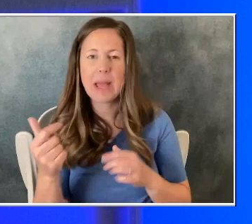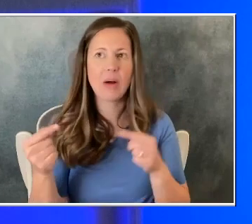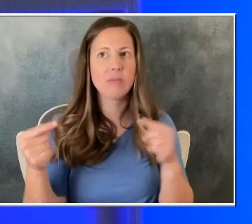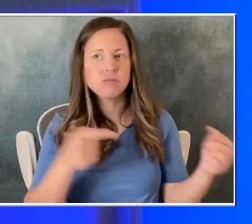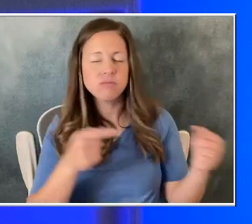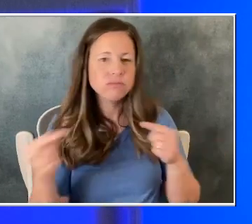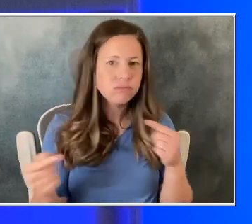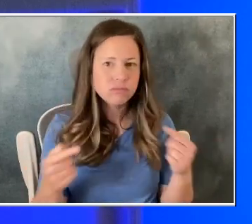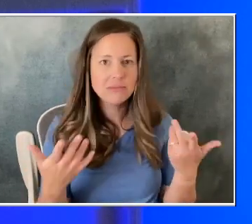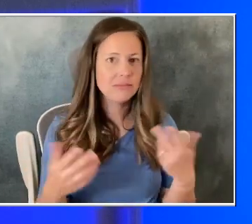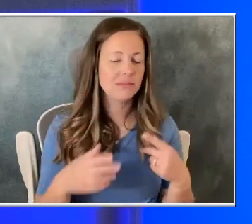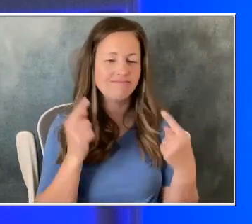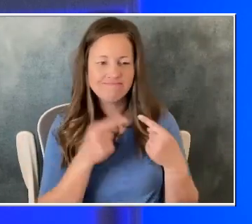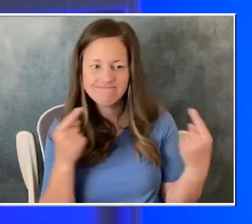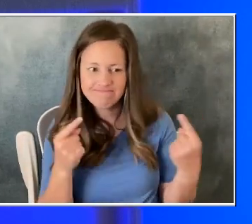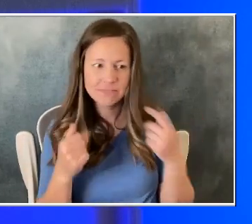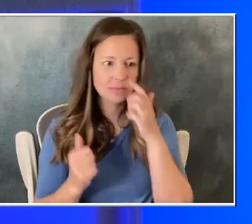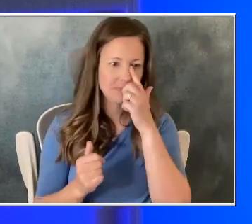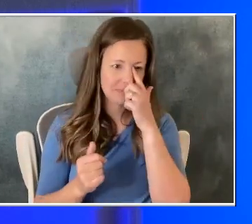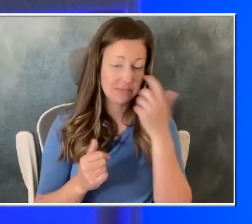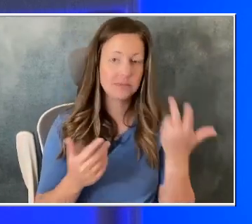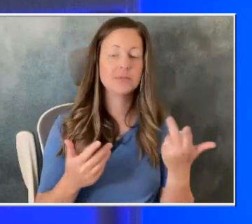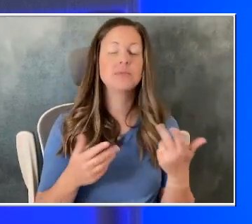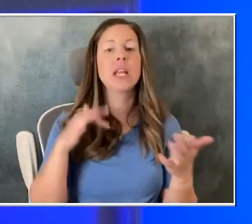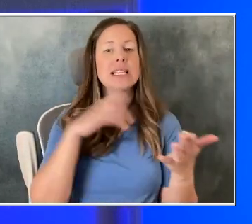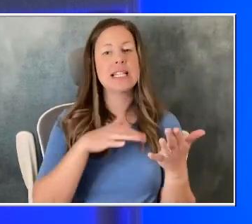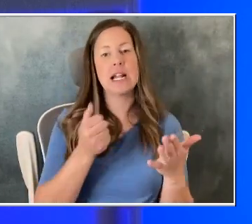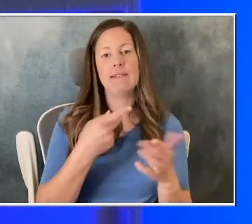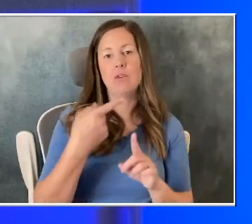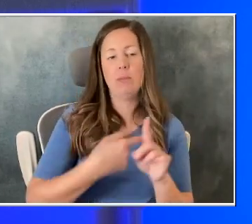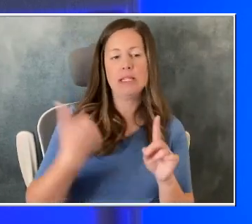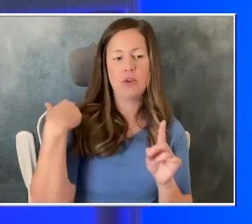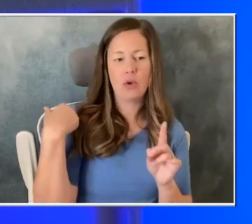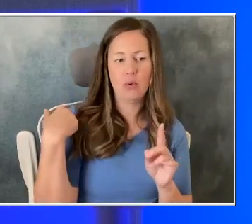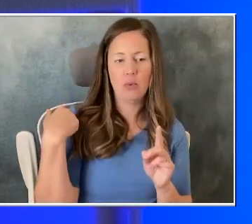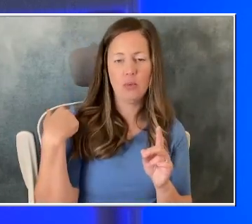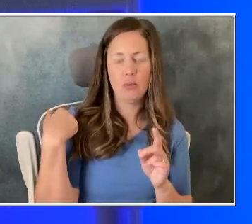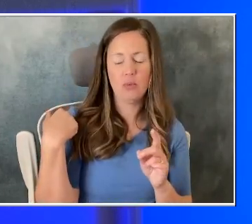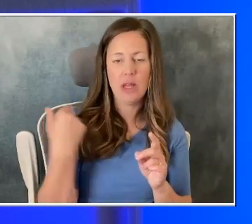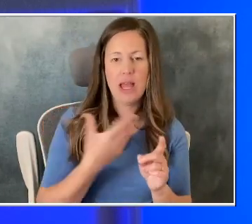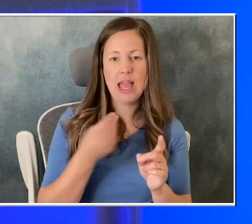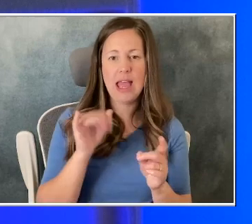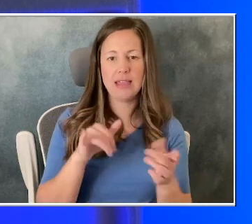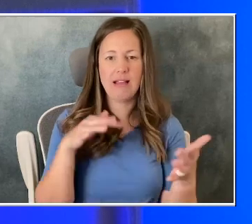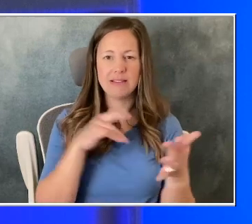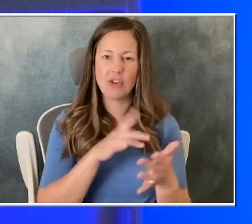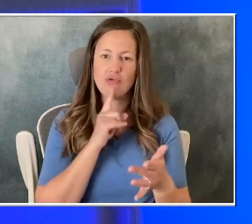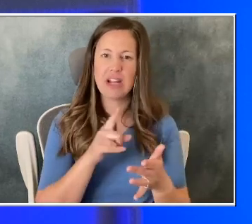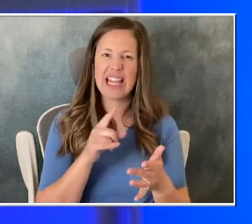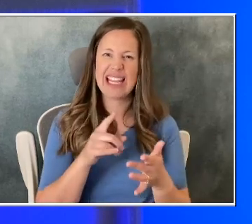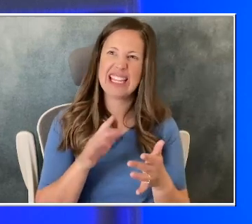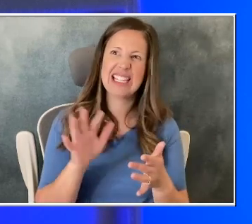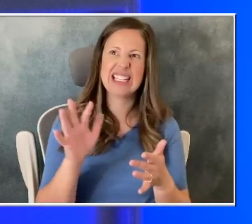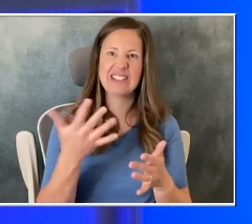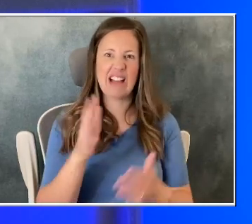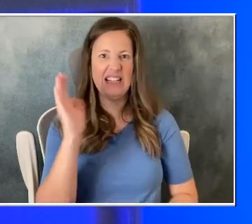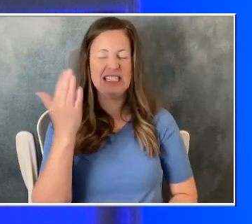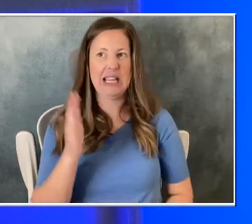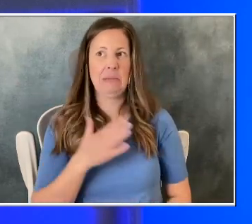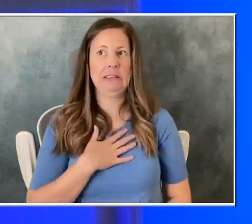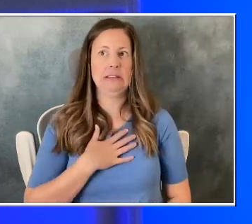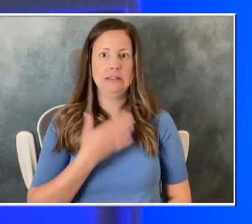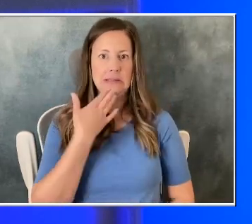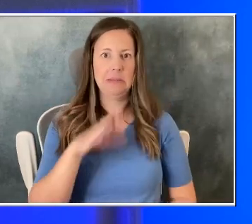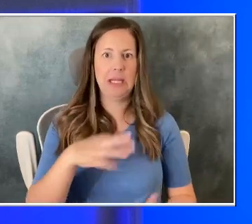yet solid. There's a study that came out a couple of months ago that sort of was not very encouraging, but they did not get to recruit as